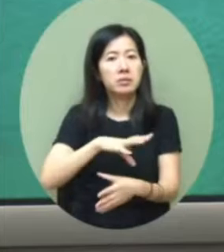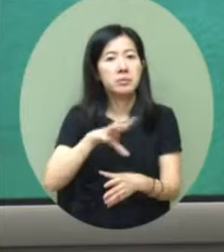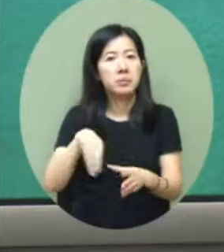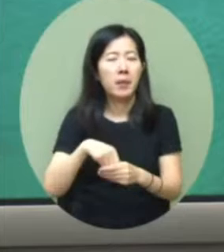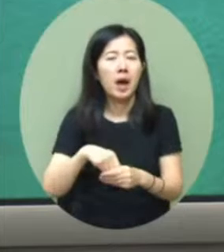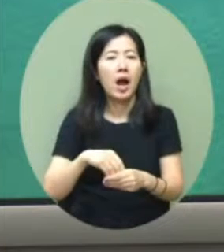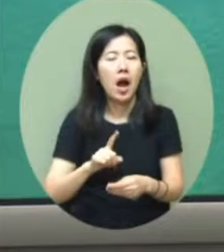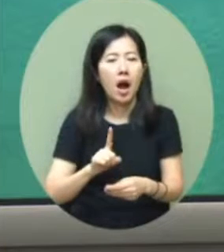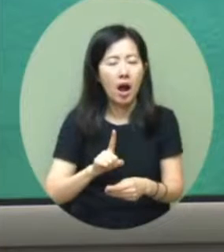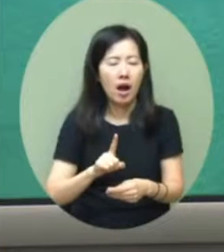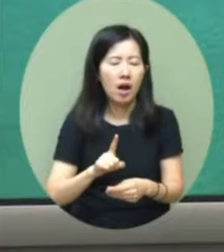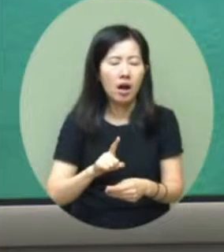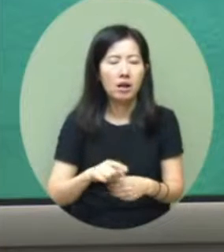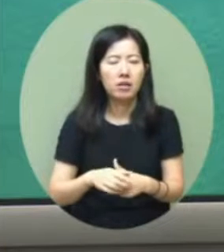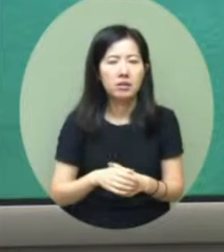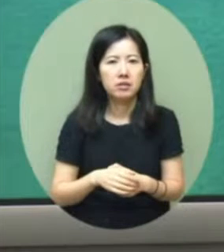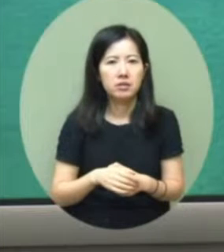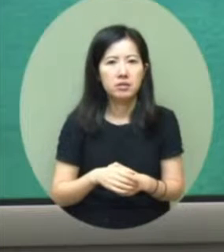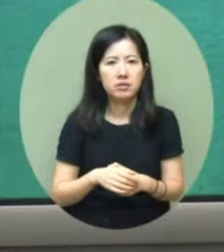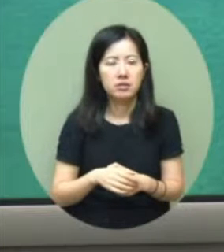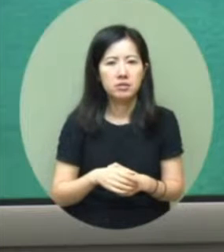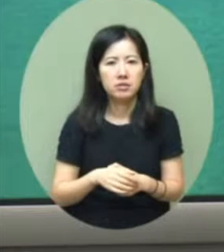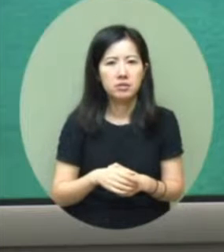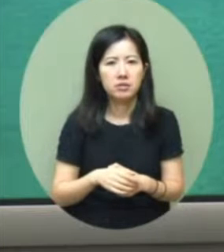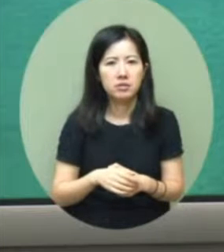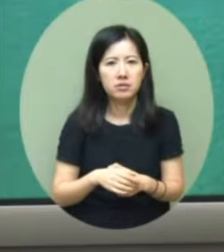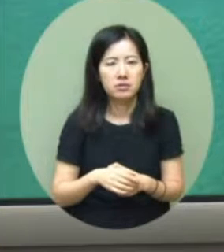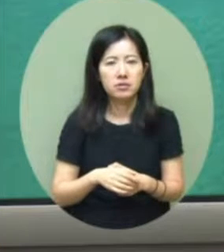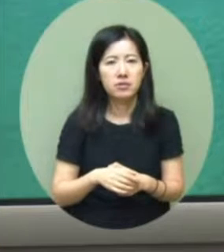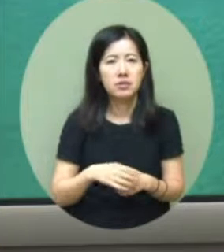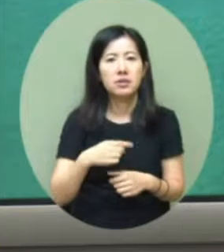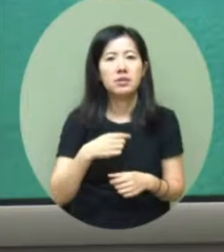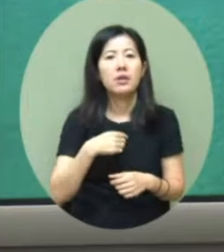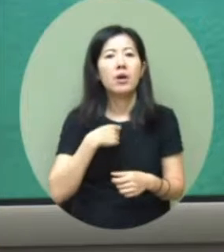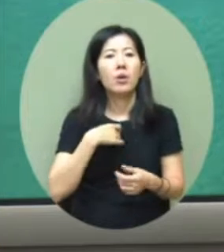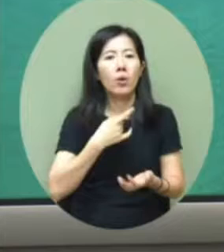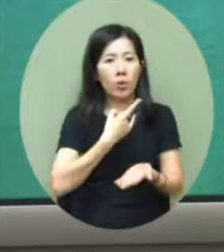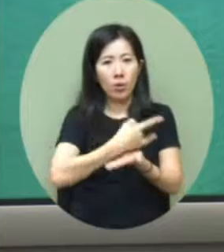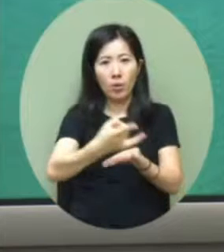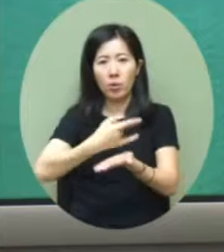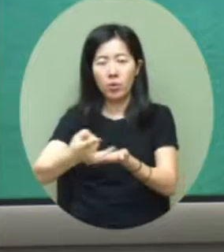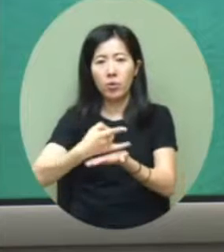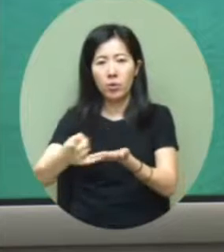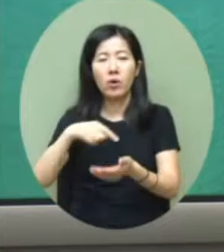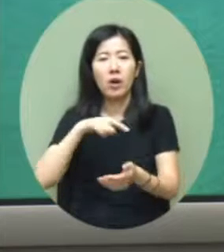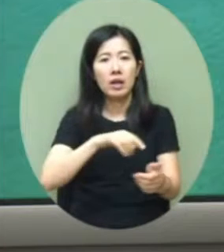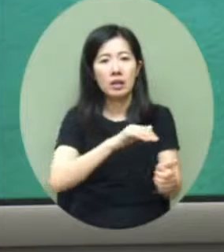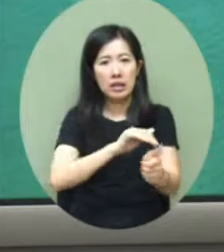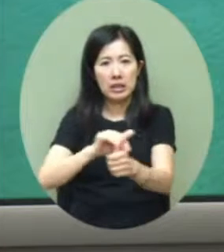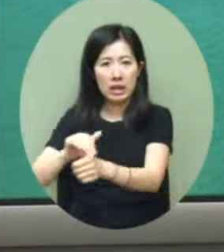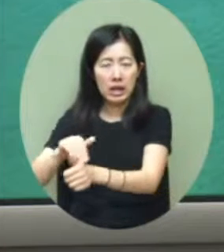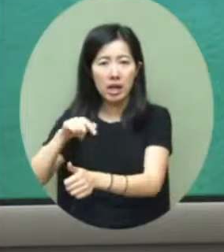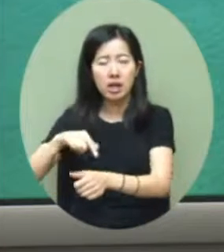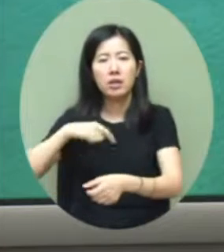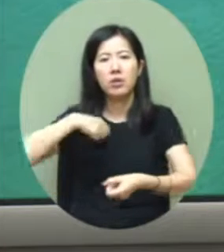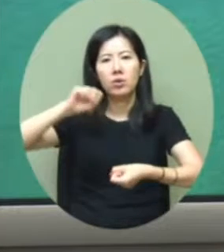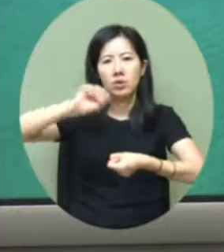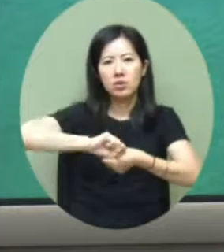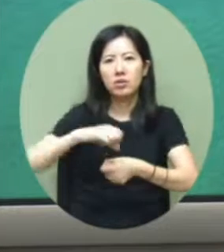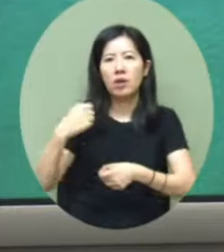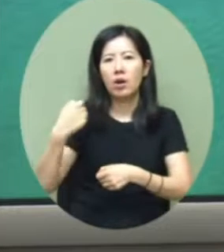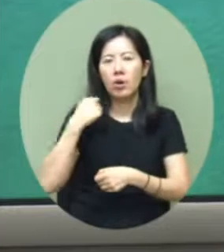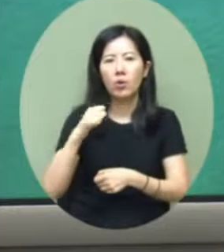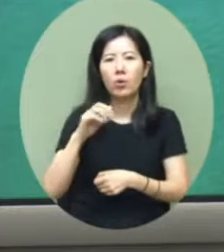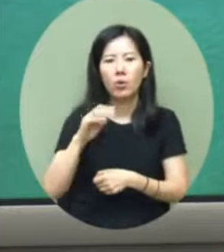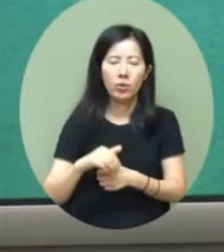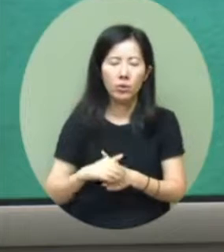enhanced information dissemination so that the public will know of the possibility of